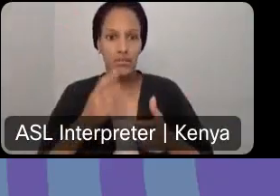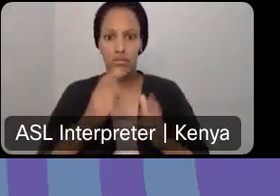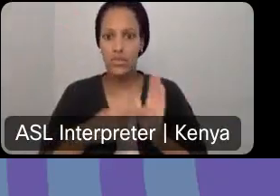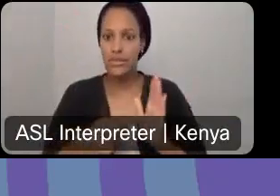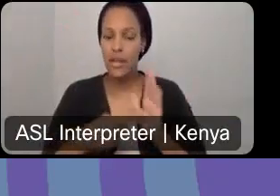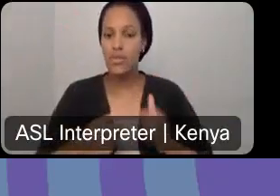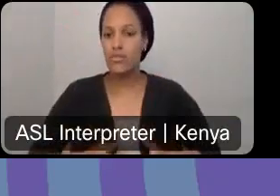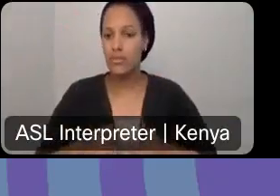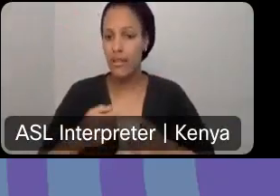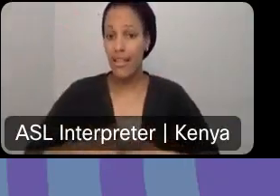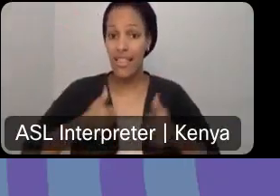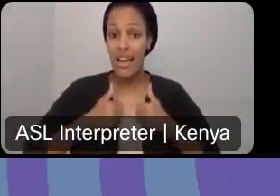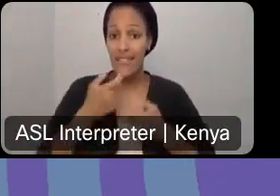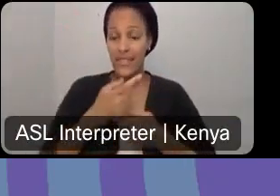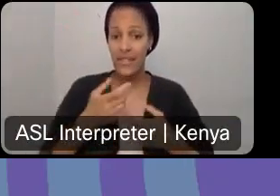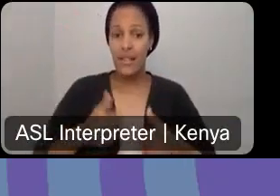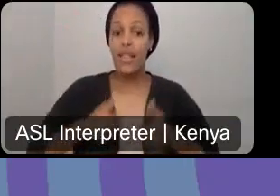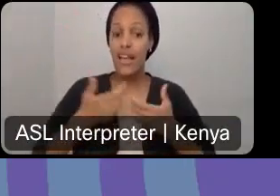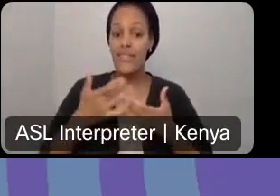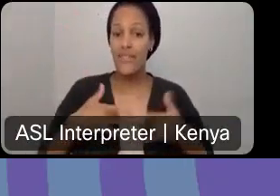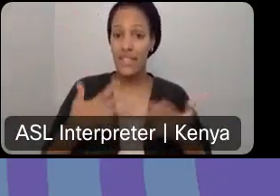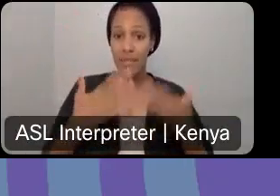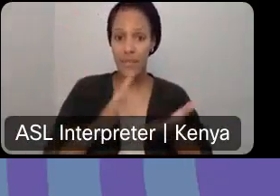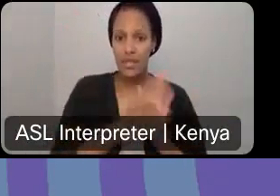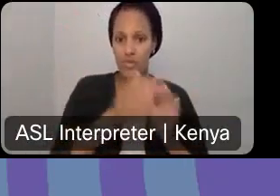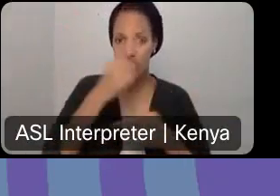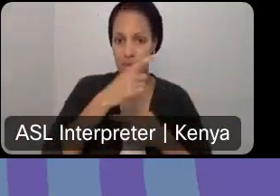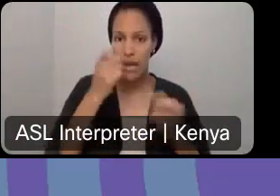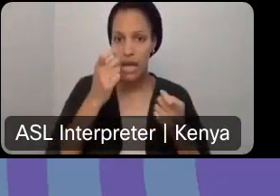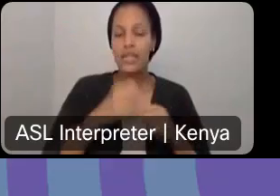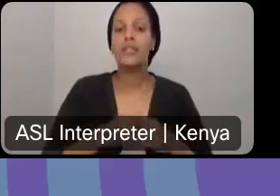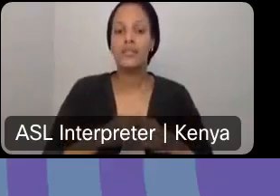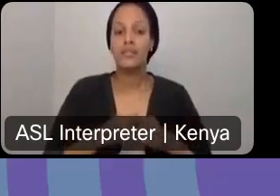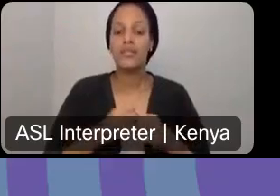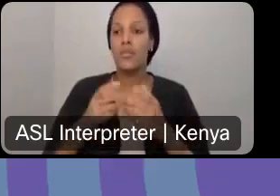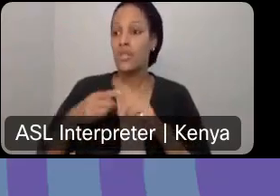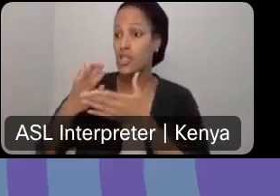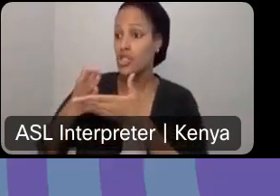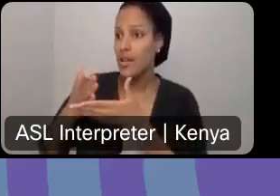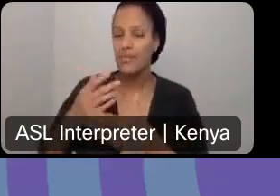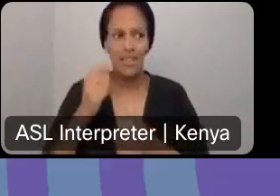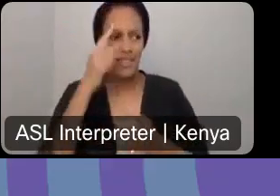and oppression can cause some people to have alternative perceptions.